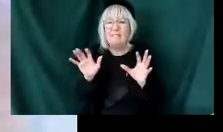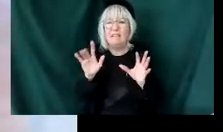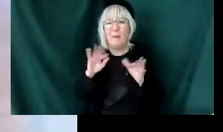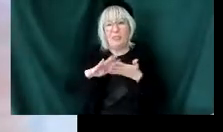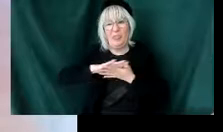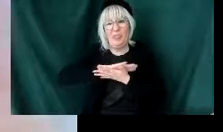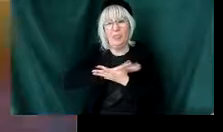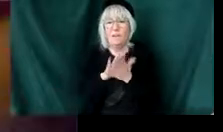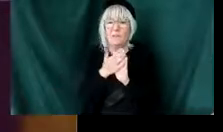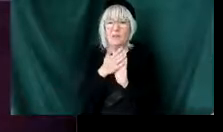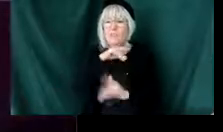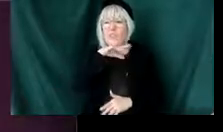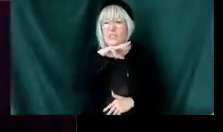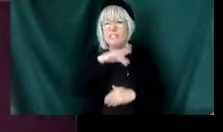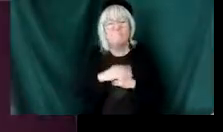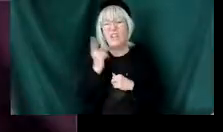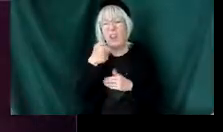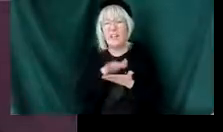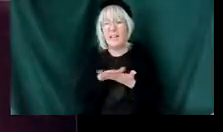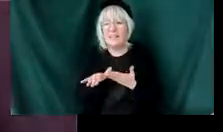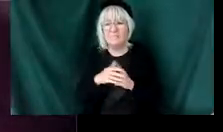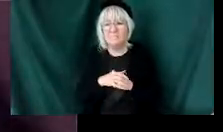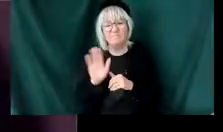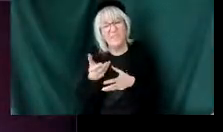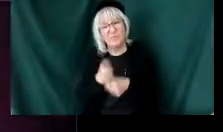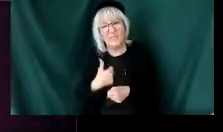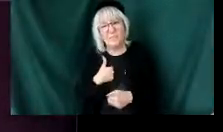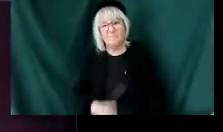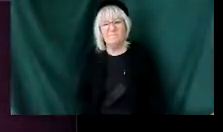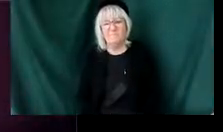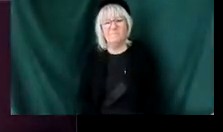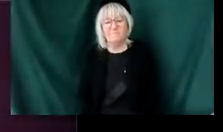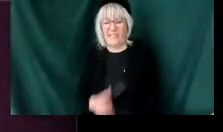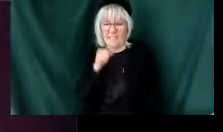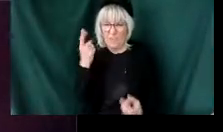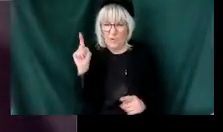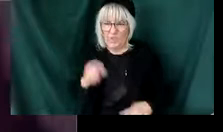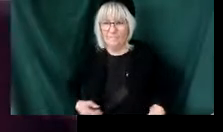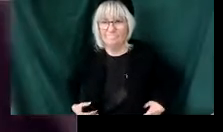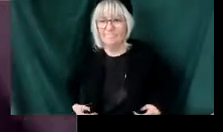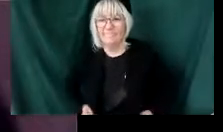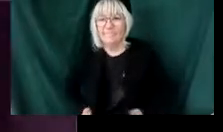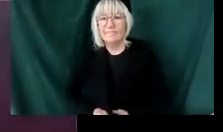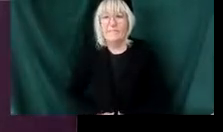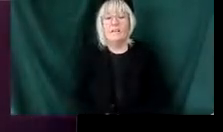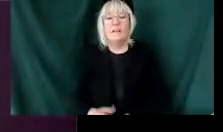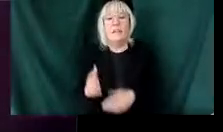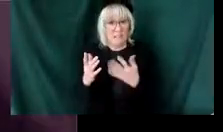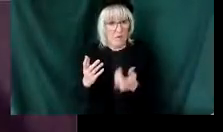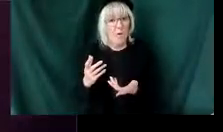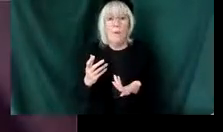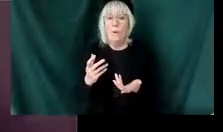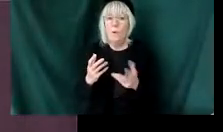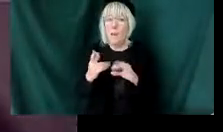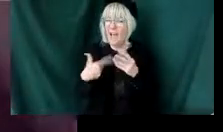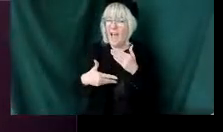black. It doesn't work. Trust me, it doesn't work. So I'm just giving everything a